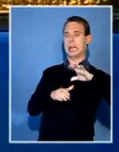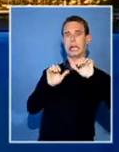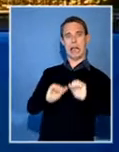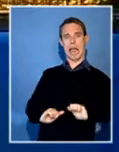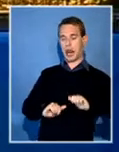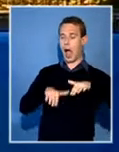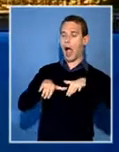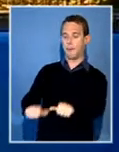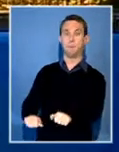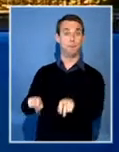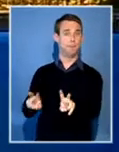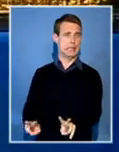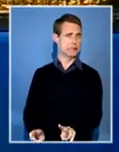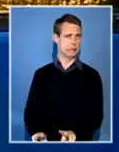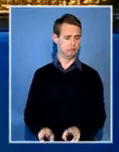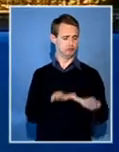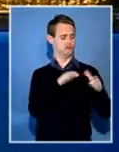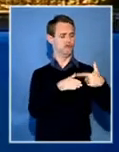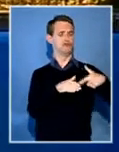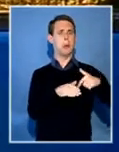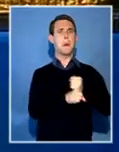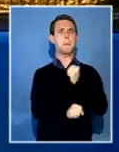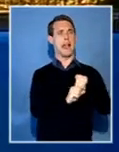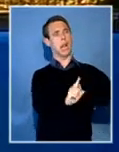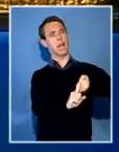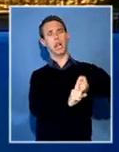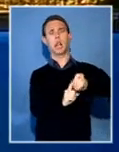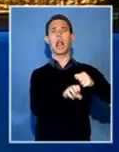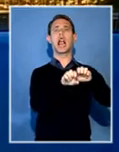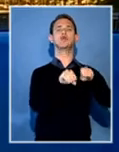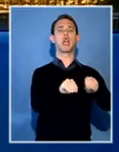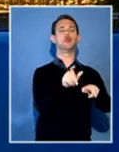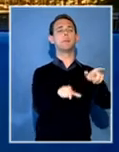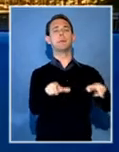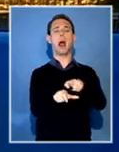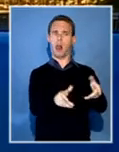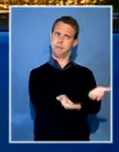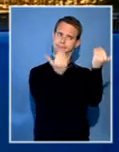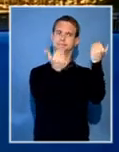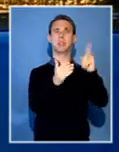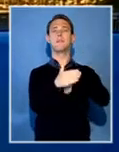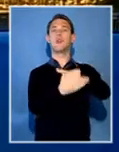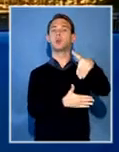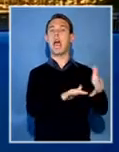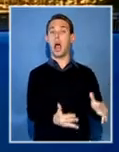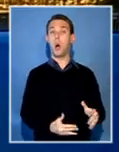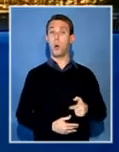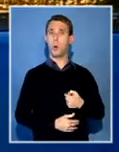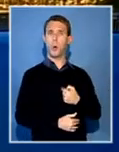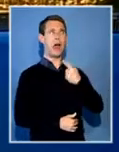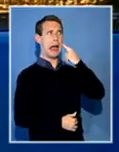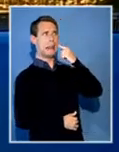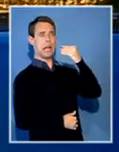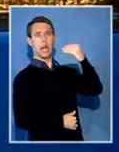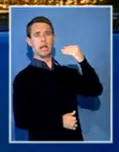voter education. I think I was a bit disappointed with the comment by some of the SABC officials that is going to deploy more police. This